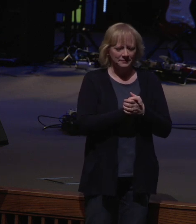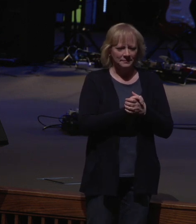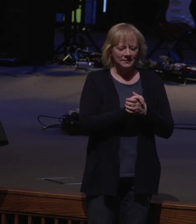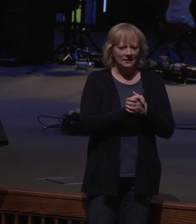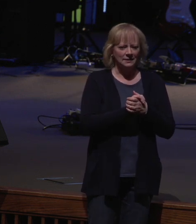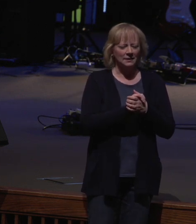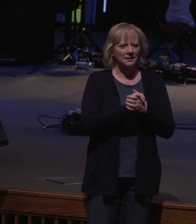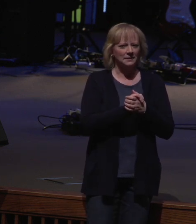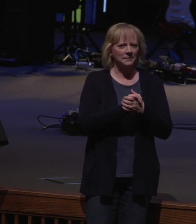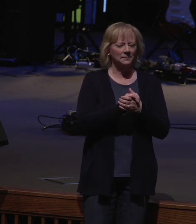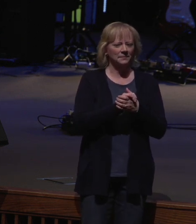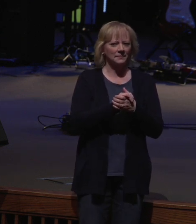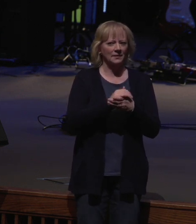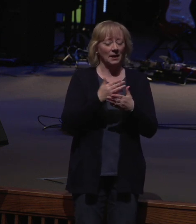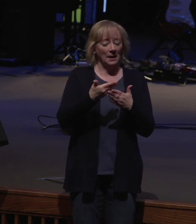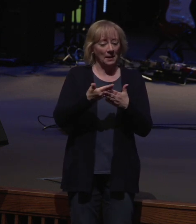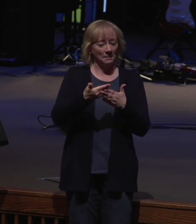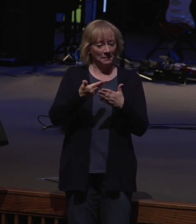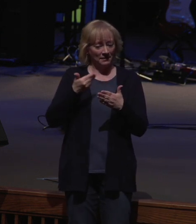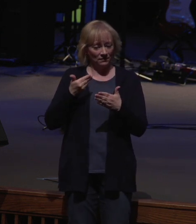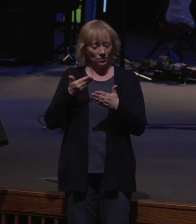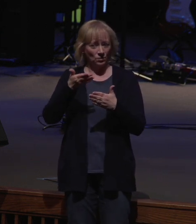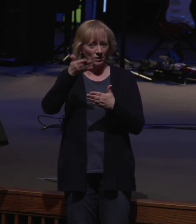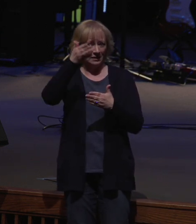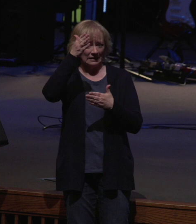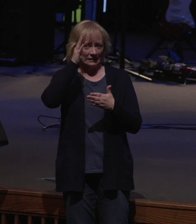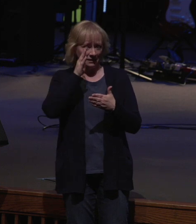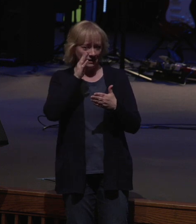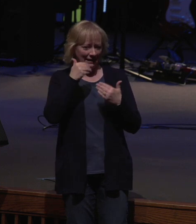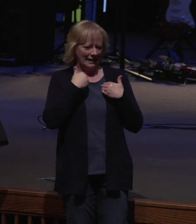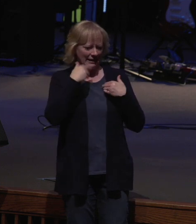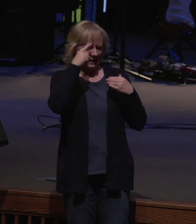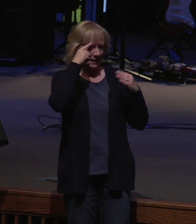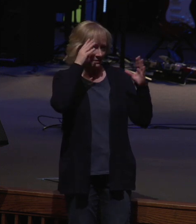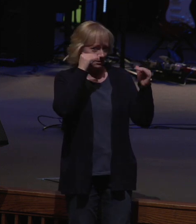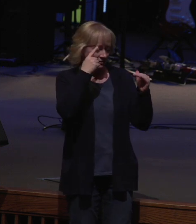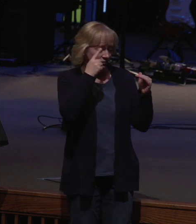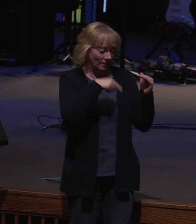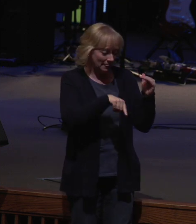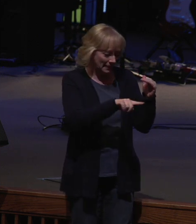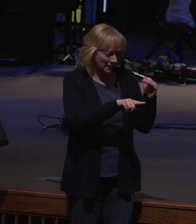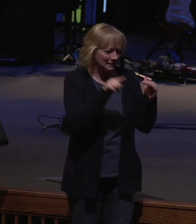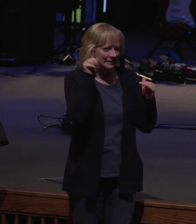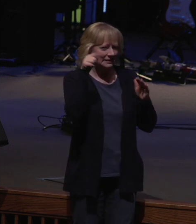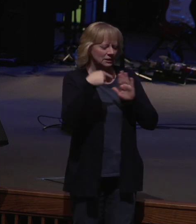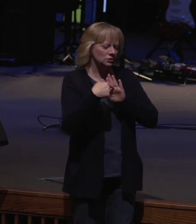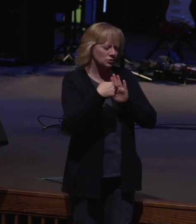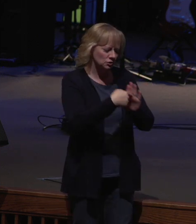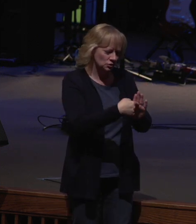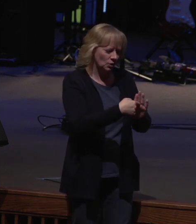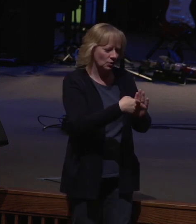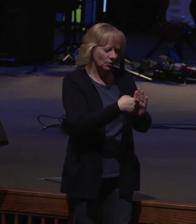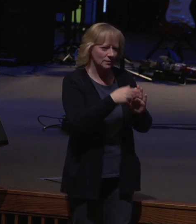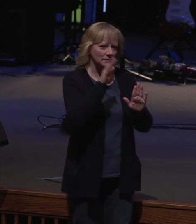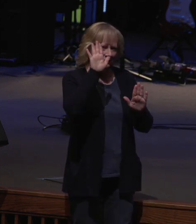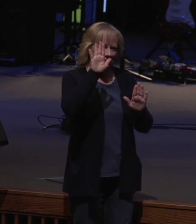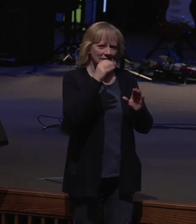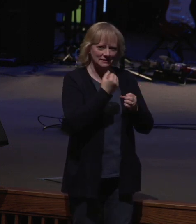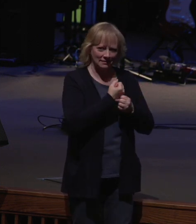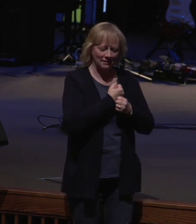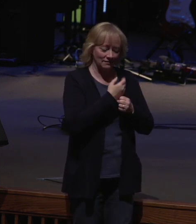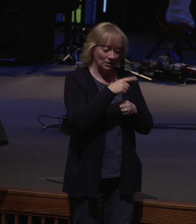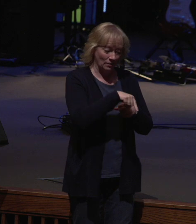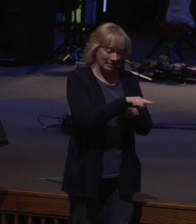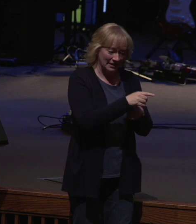Before God had any expectations of them, he demonstrated his love for them in while they were yet still